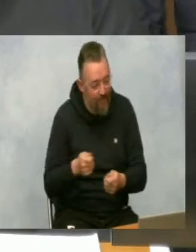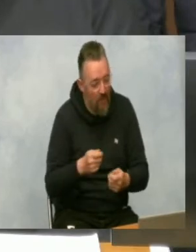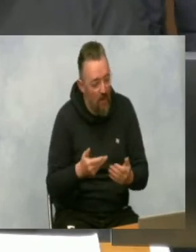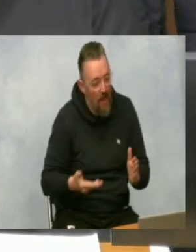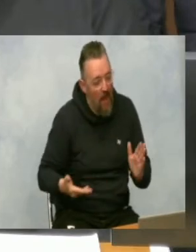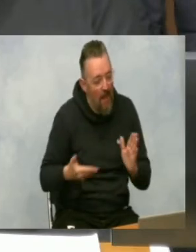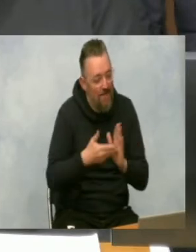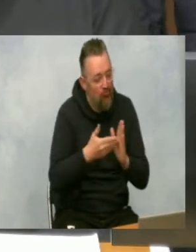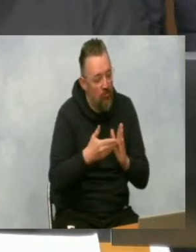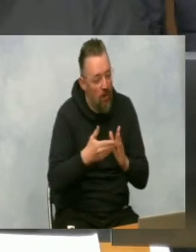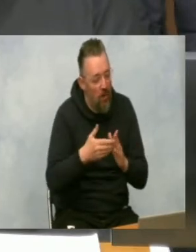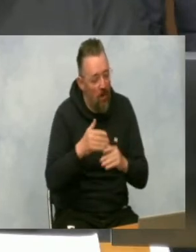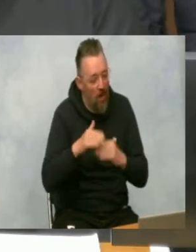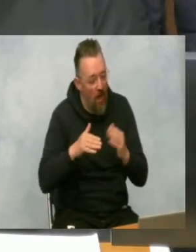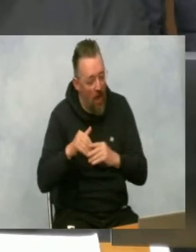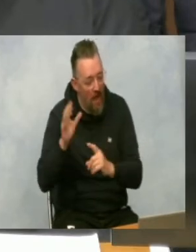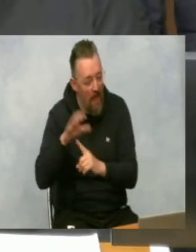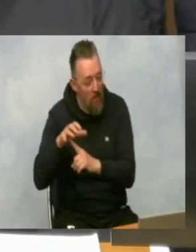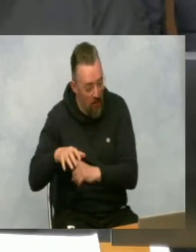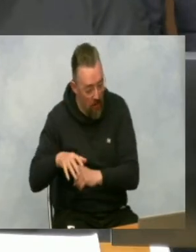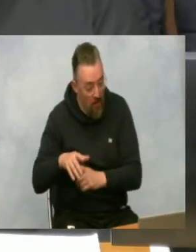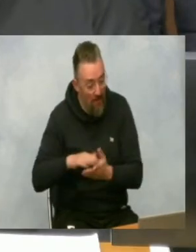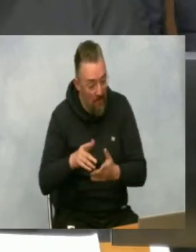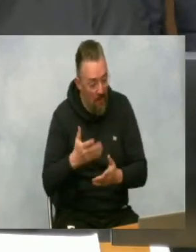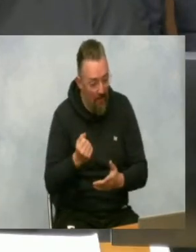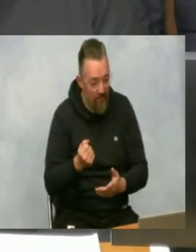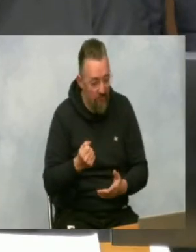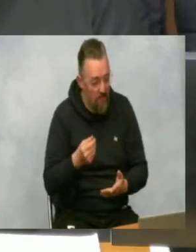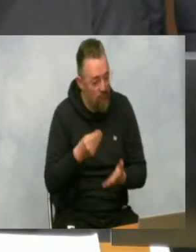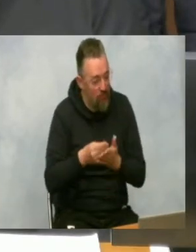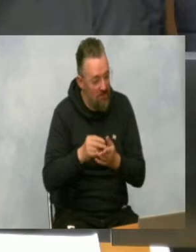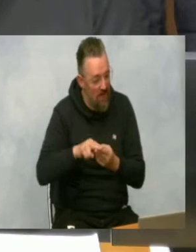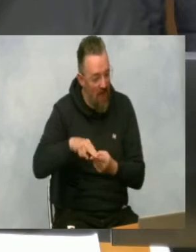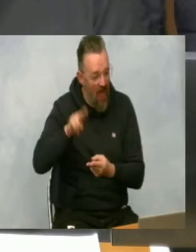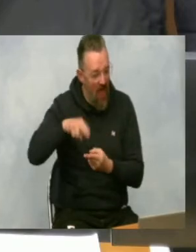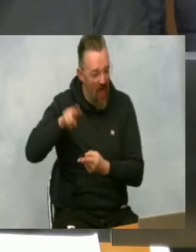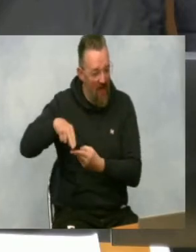they ultimately result in higher prices, whether it's the